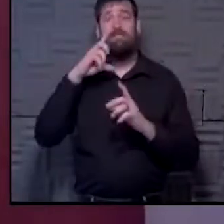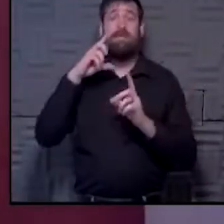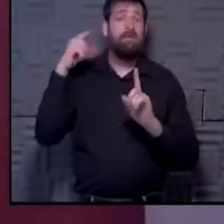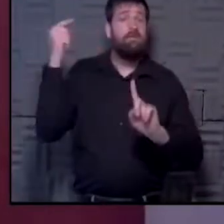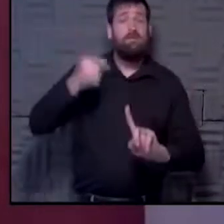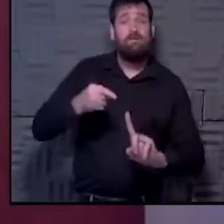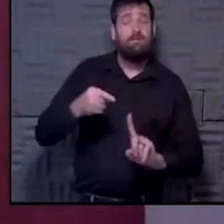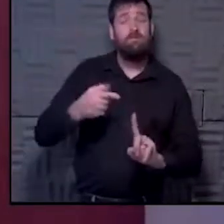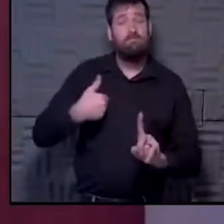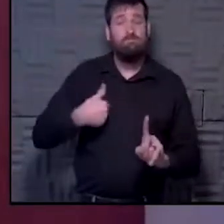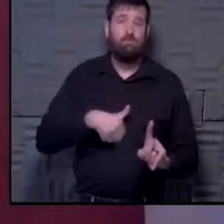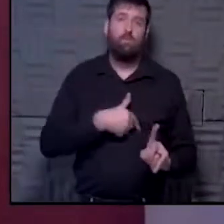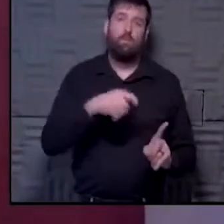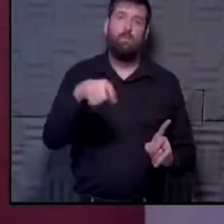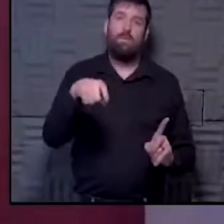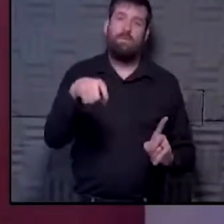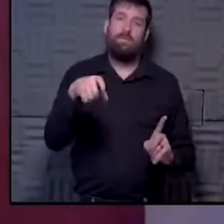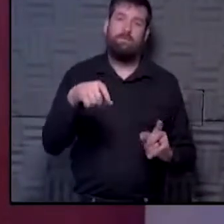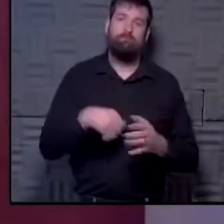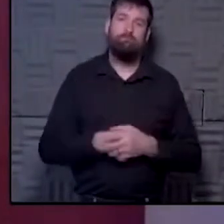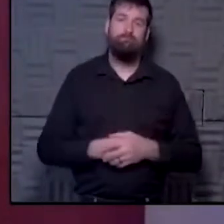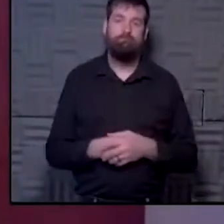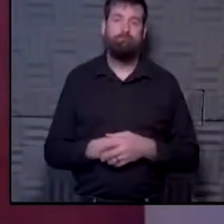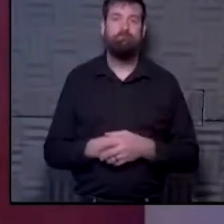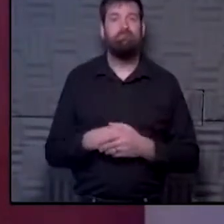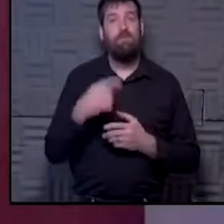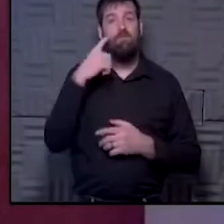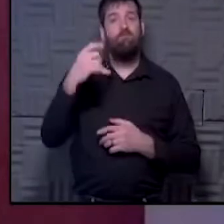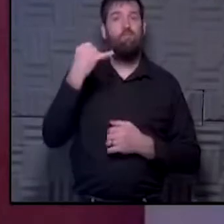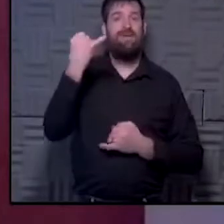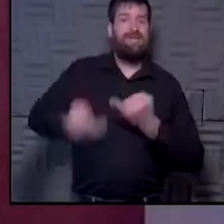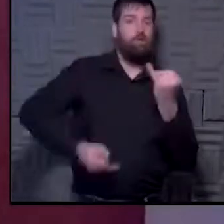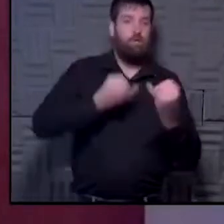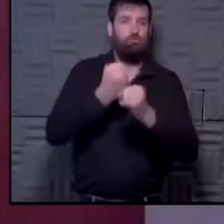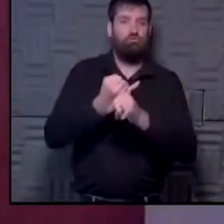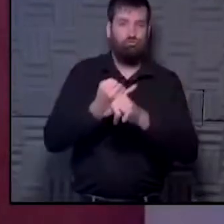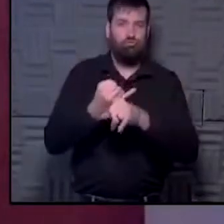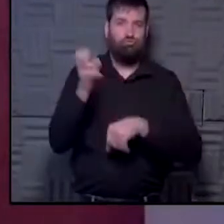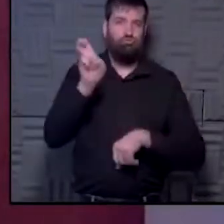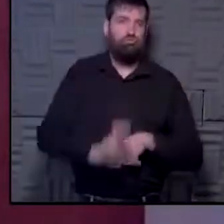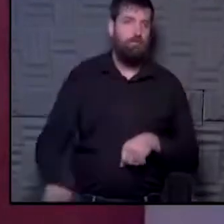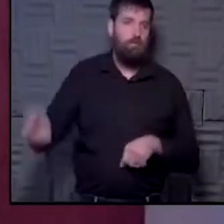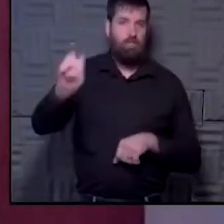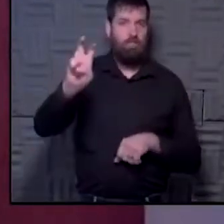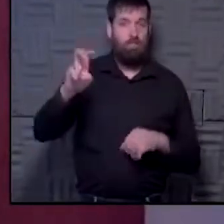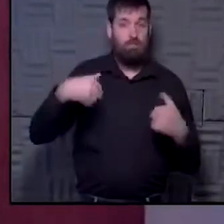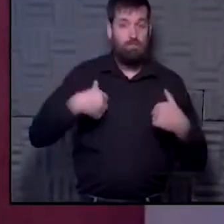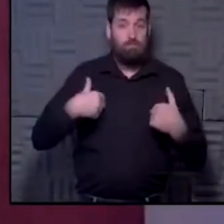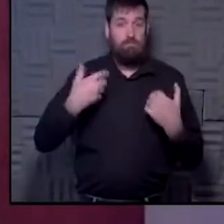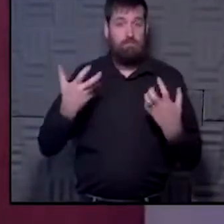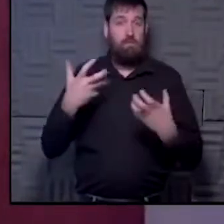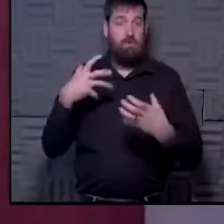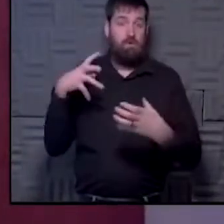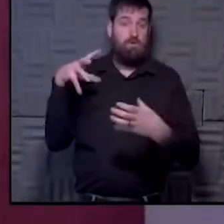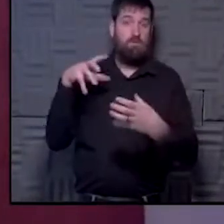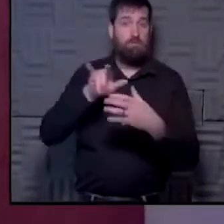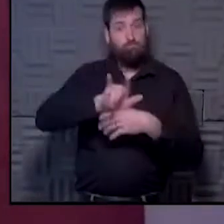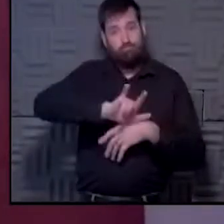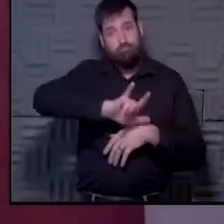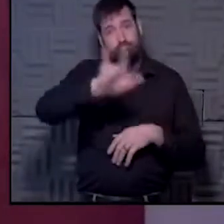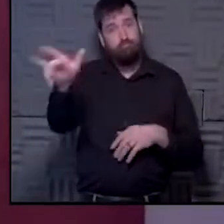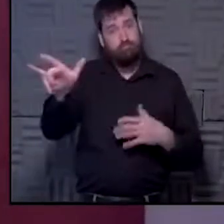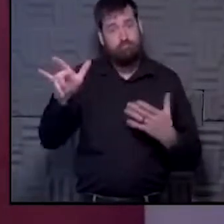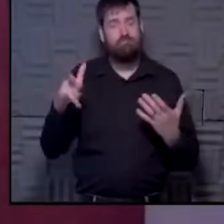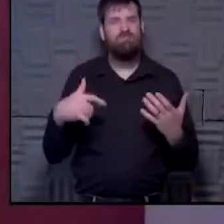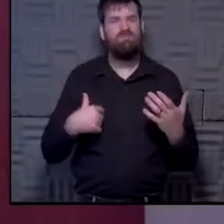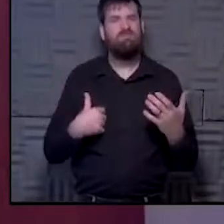probably need to do it, especially for international travel, so that if I want to get on a plane, I